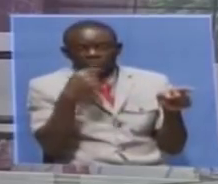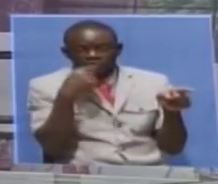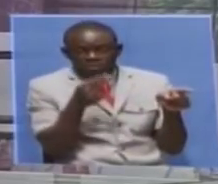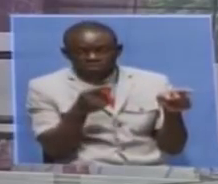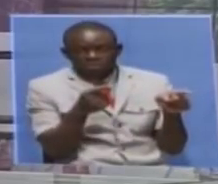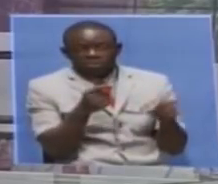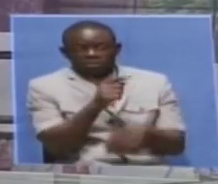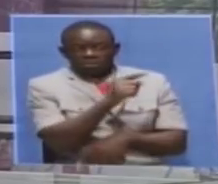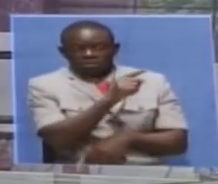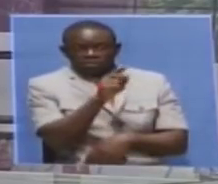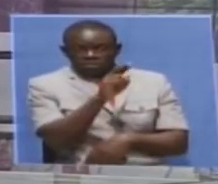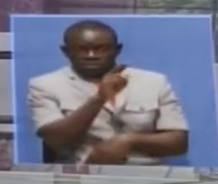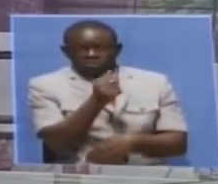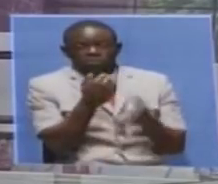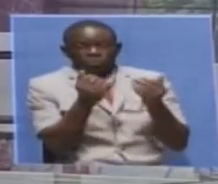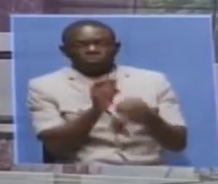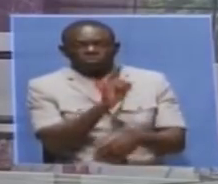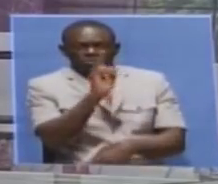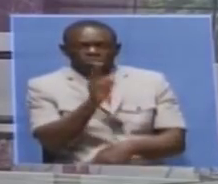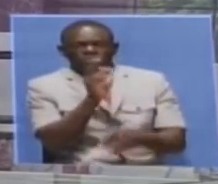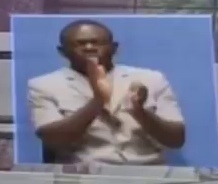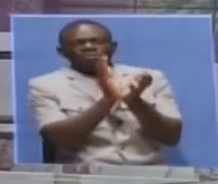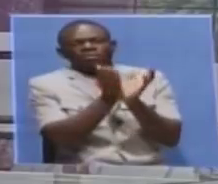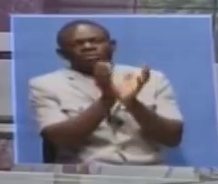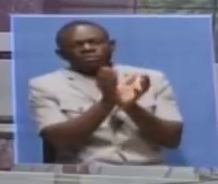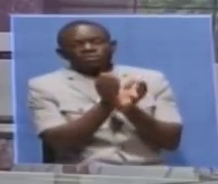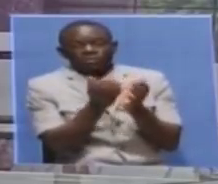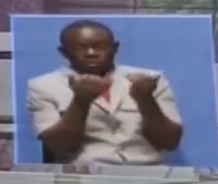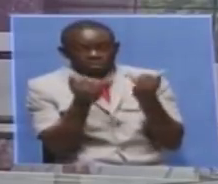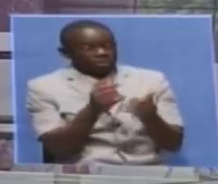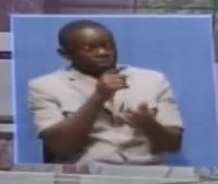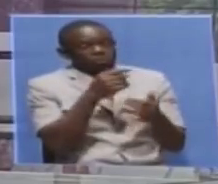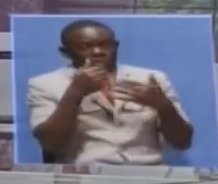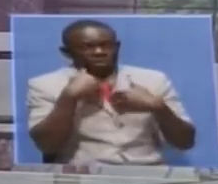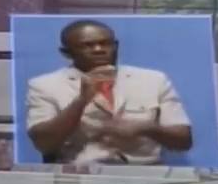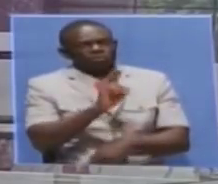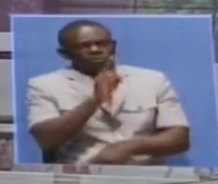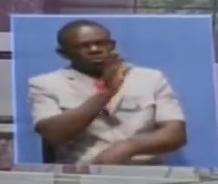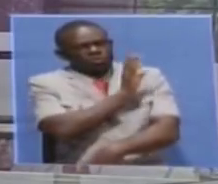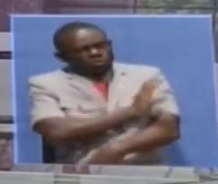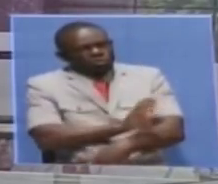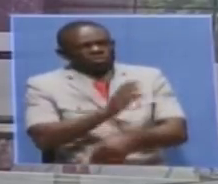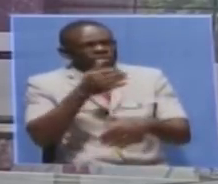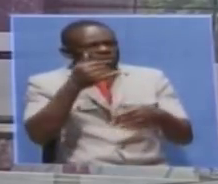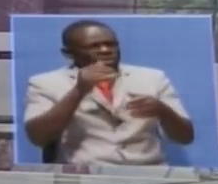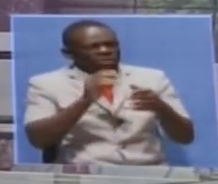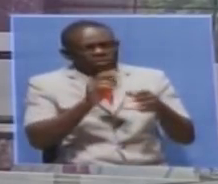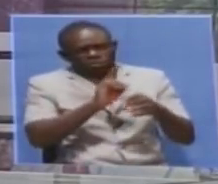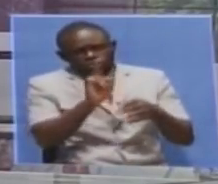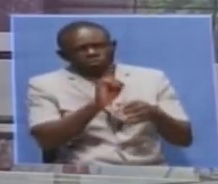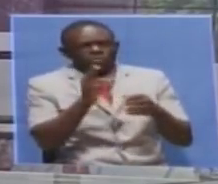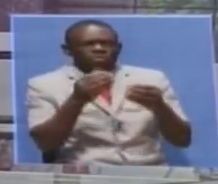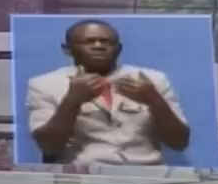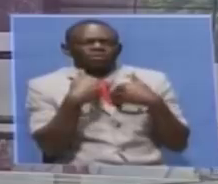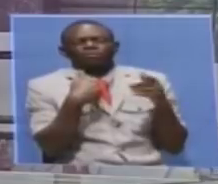on leveraging technology and has been using electronic fiscal devices to increase its coverage. Ms. Kapwepwe also